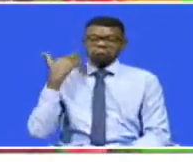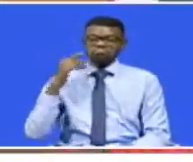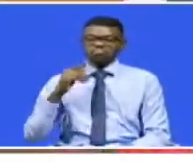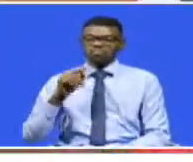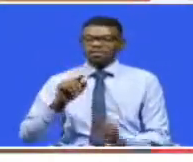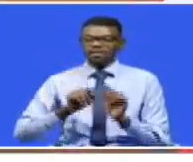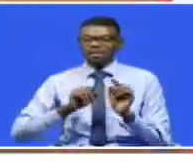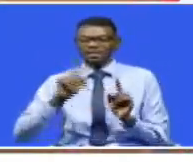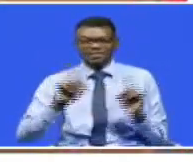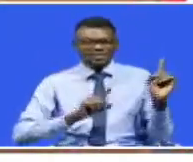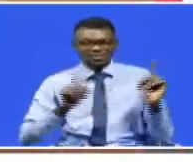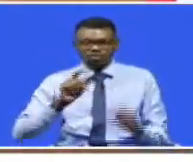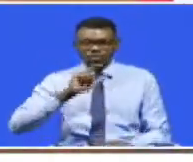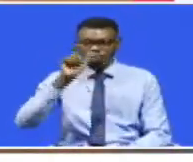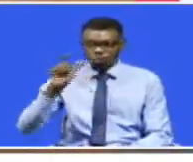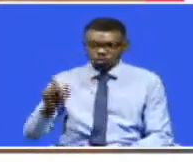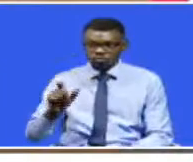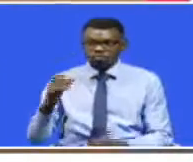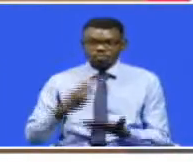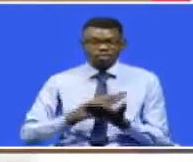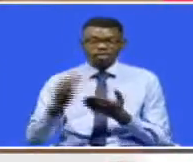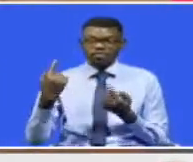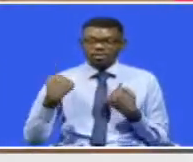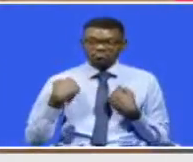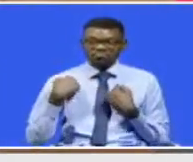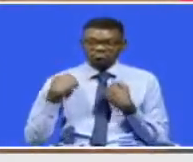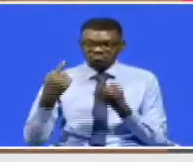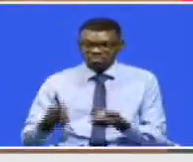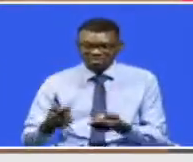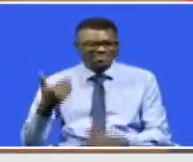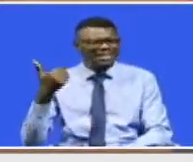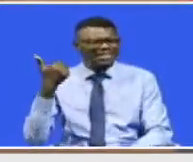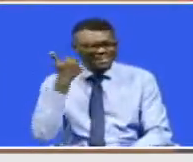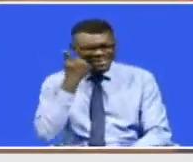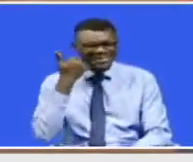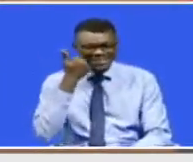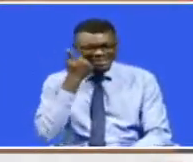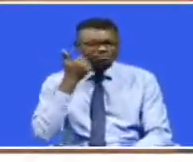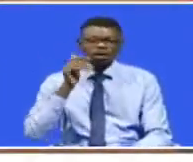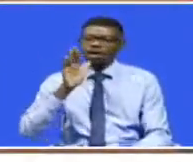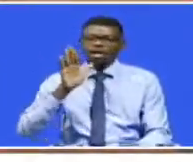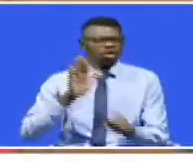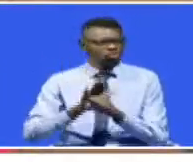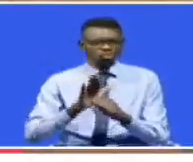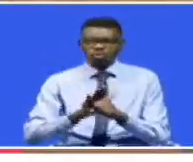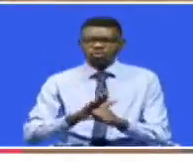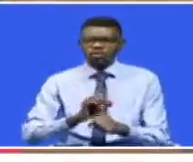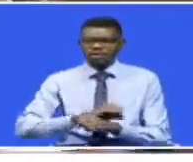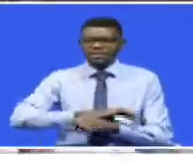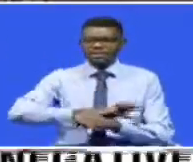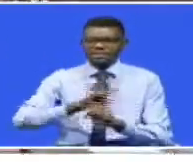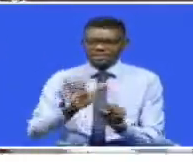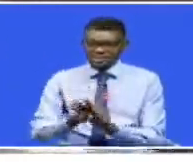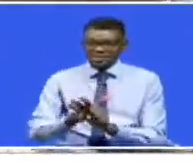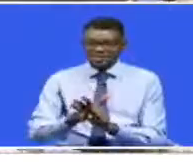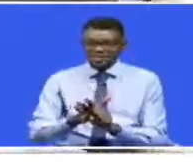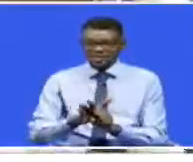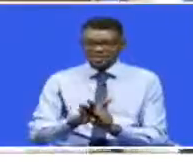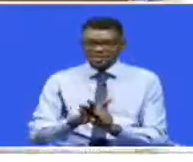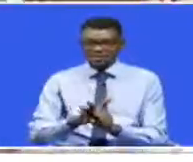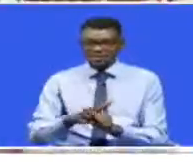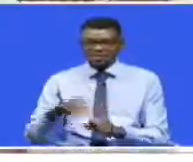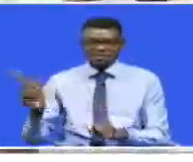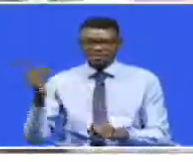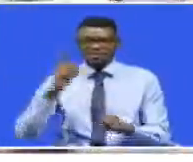of the coast. Kwa wiki tatu sasa nimekuwa nimeugua ugonjwa wa corona. He made his first